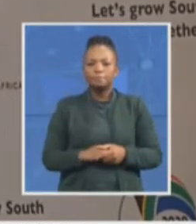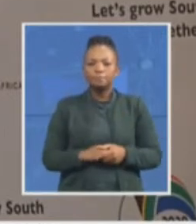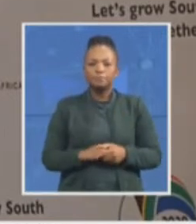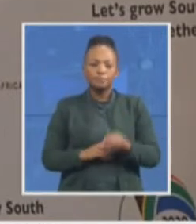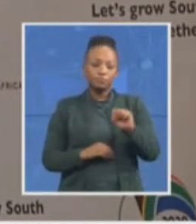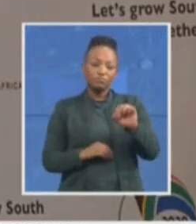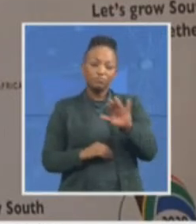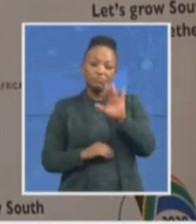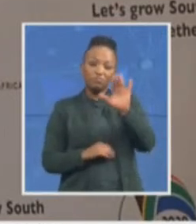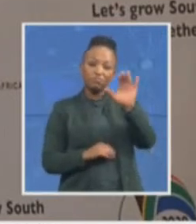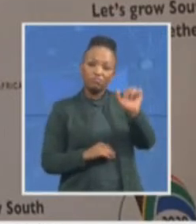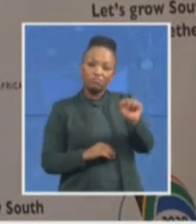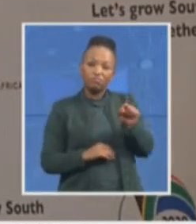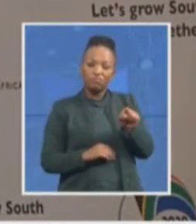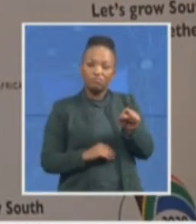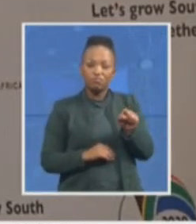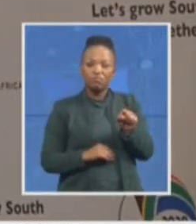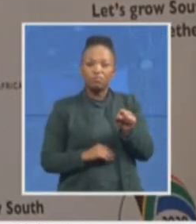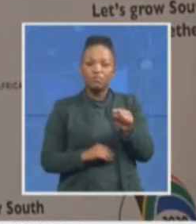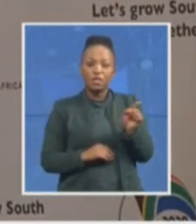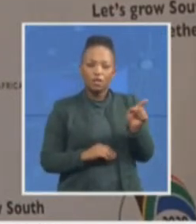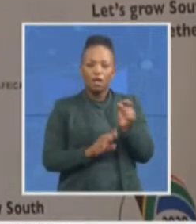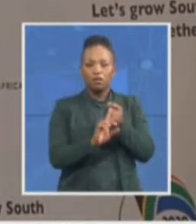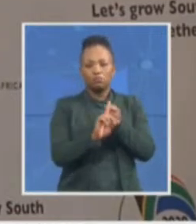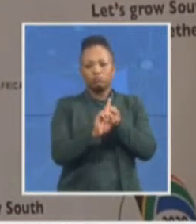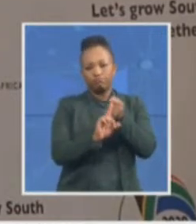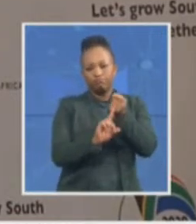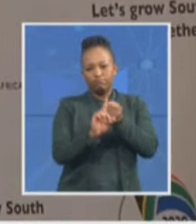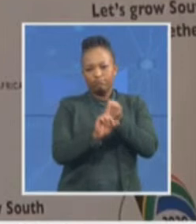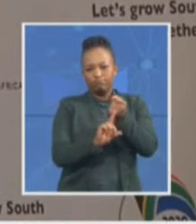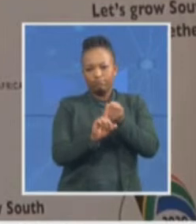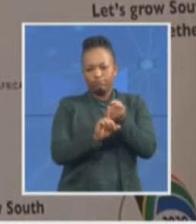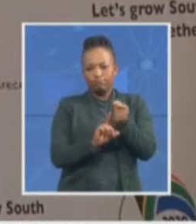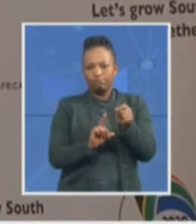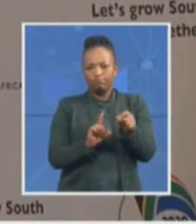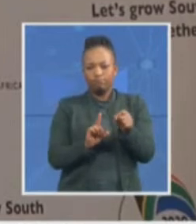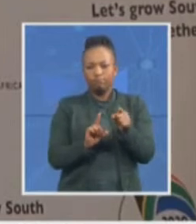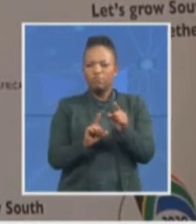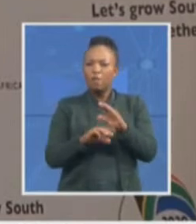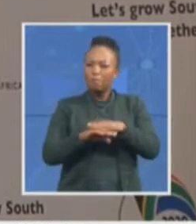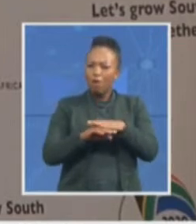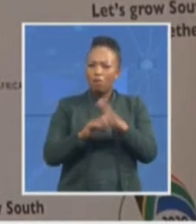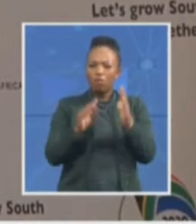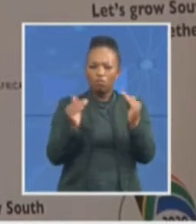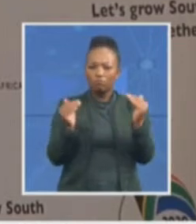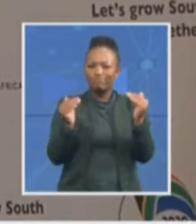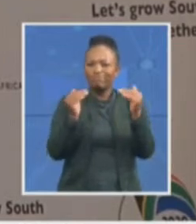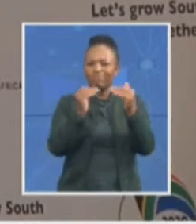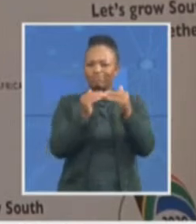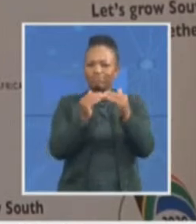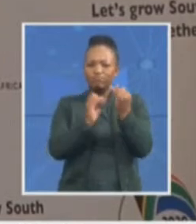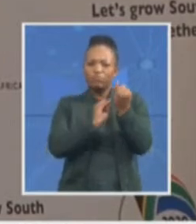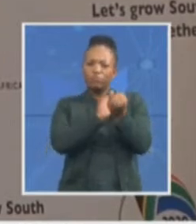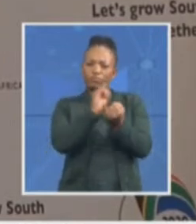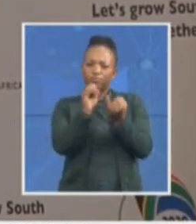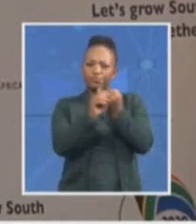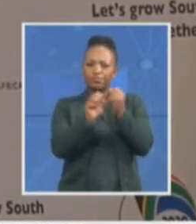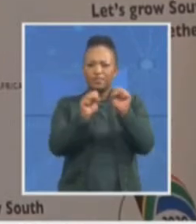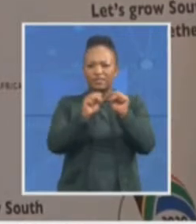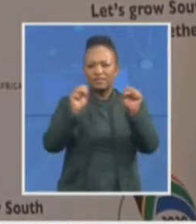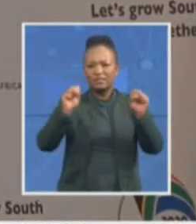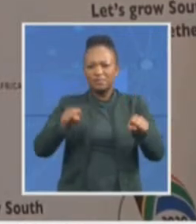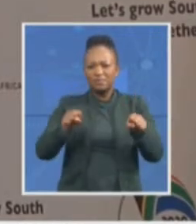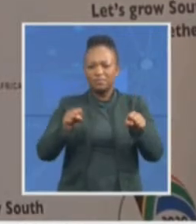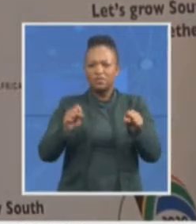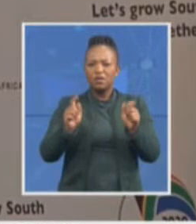advocates for a more equitable international system and for the reform of multilateral institutions